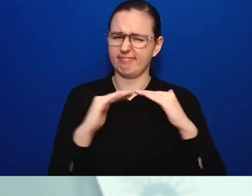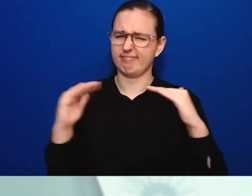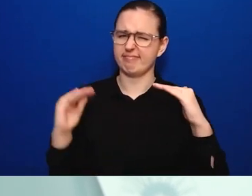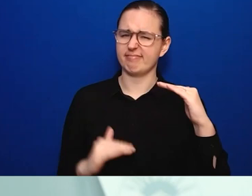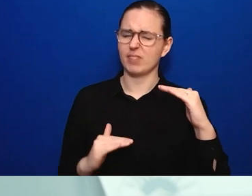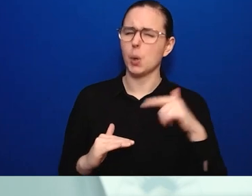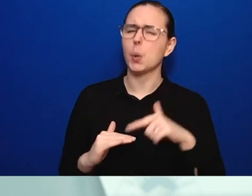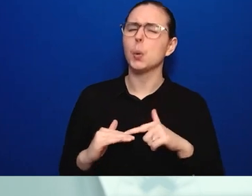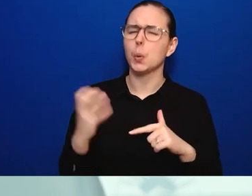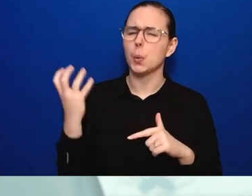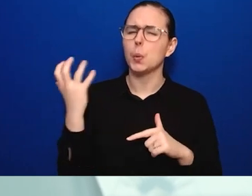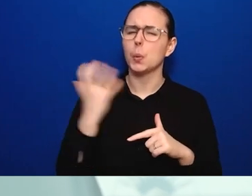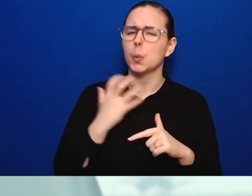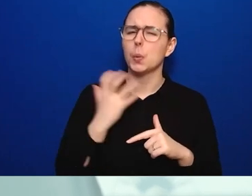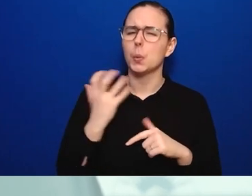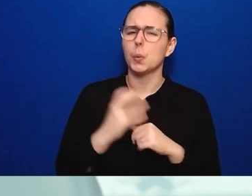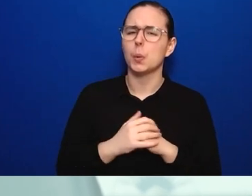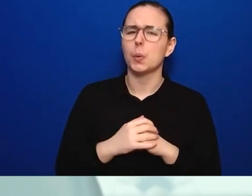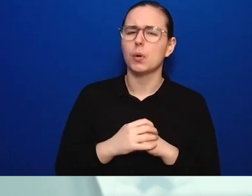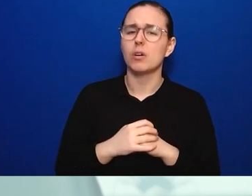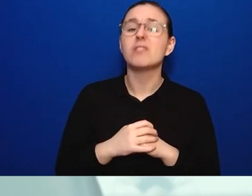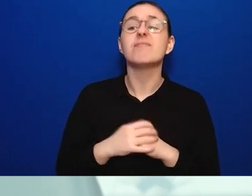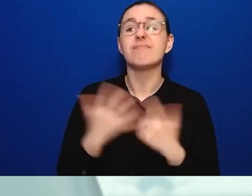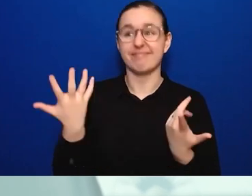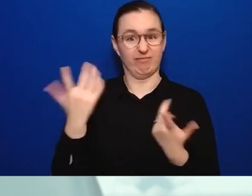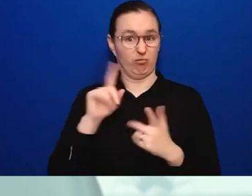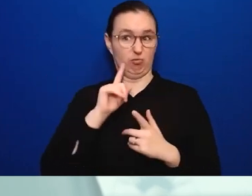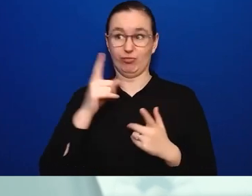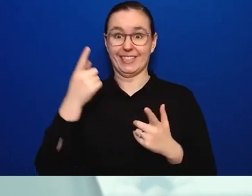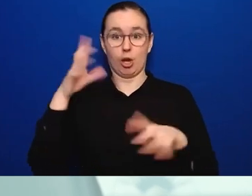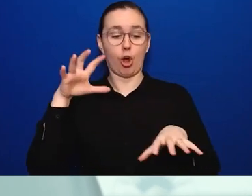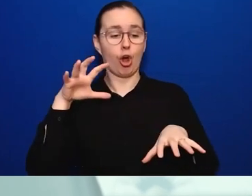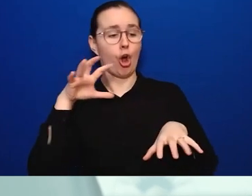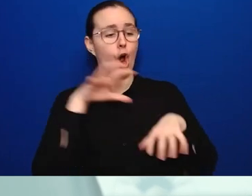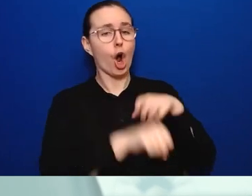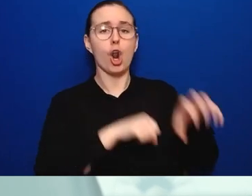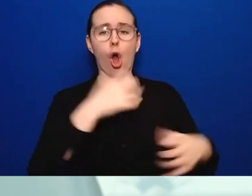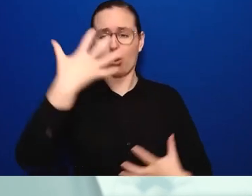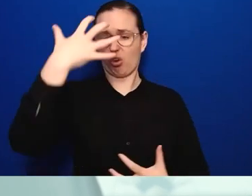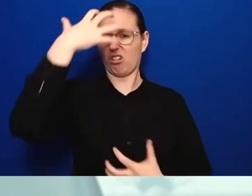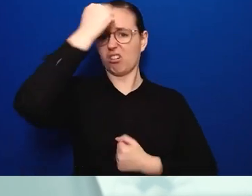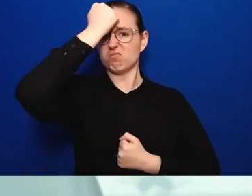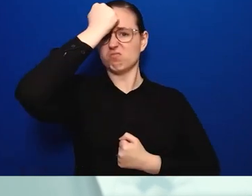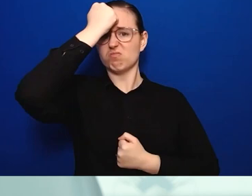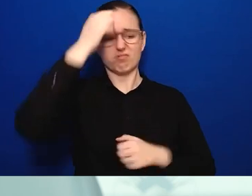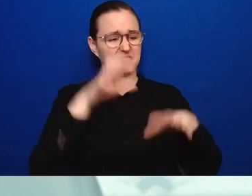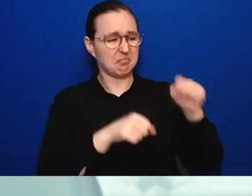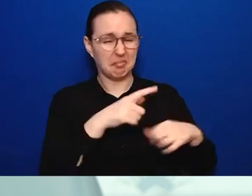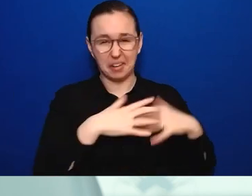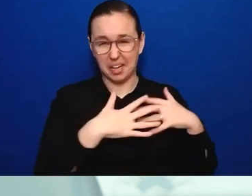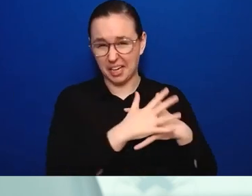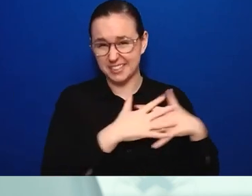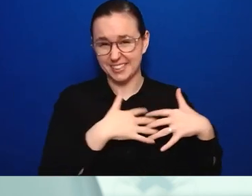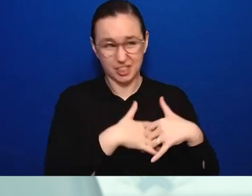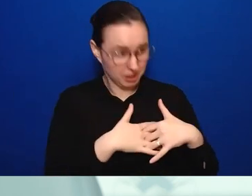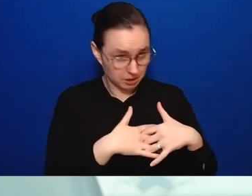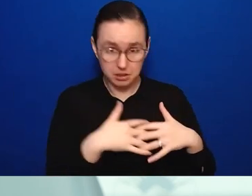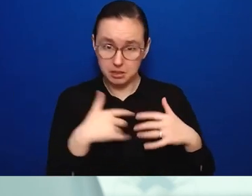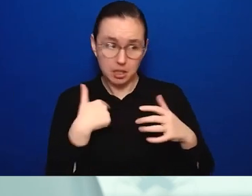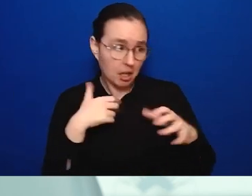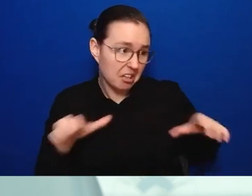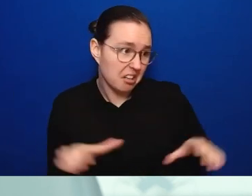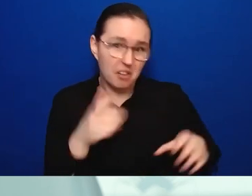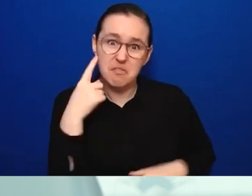mentality of Canadians whose unspoken belief is that we're not worth fighting for and not worth saving. After a